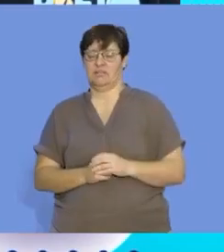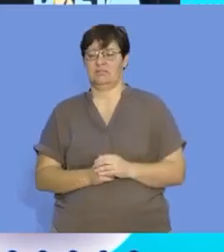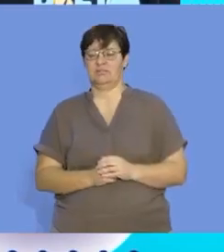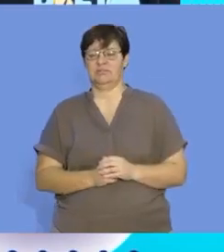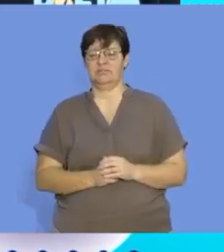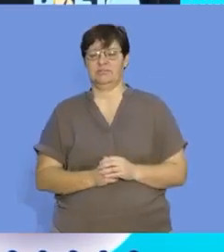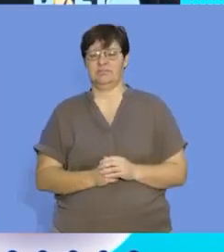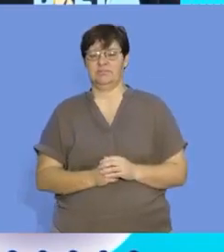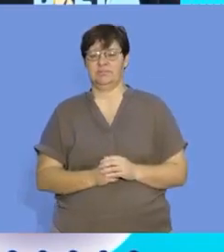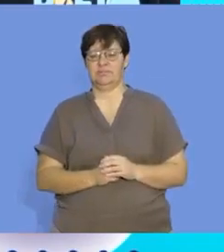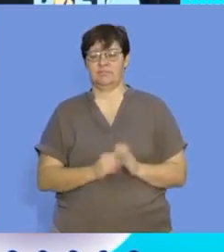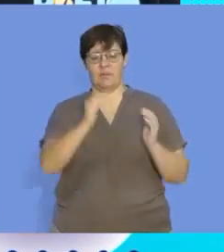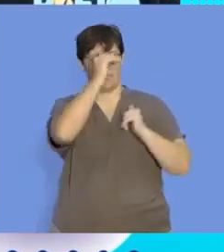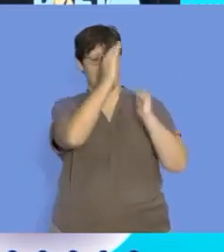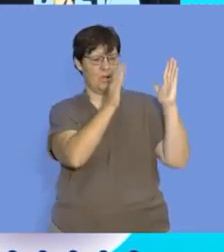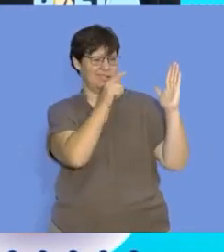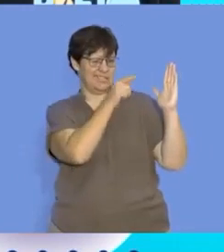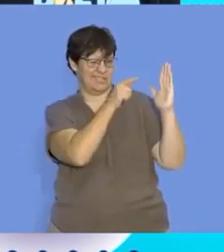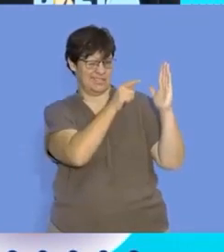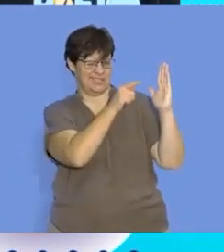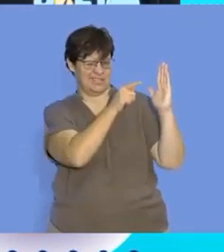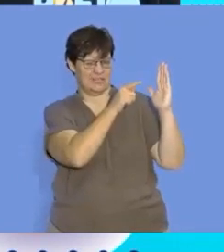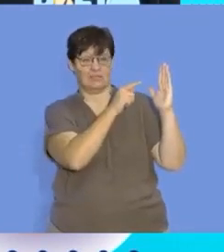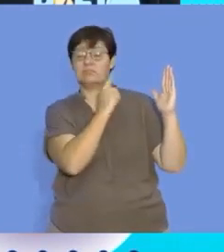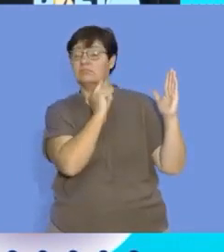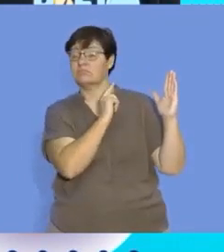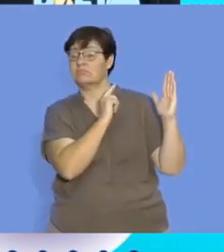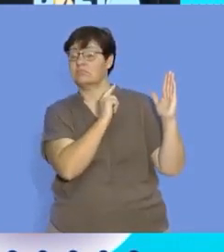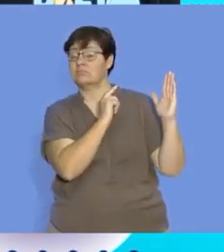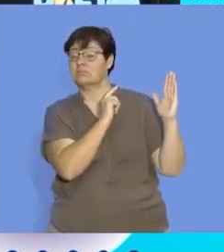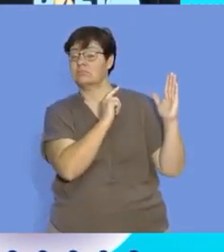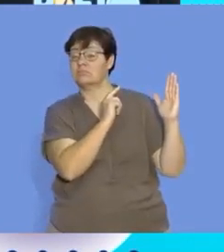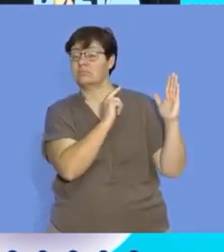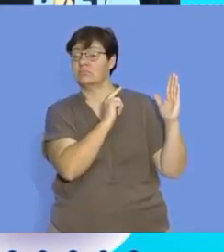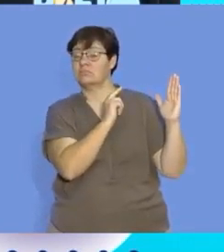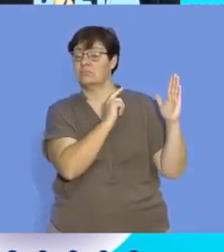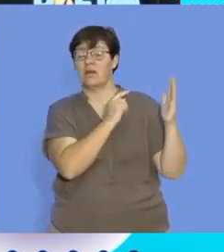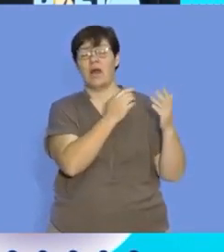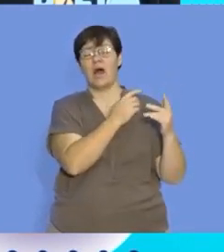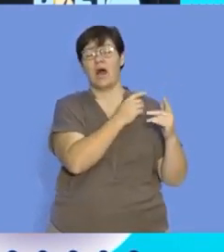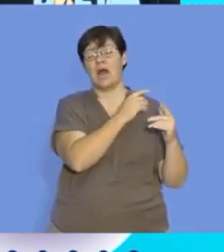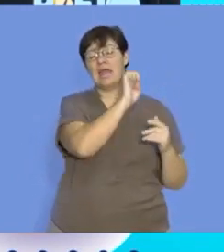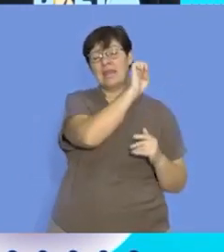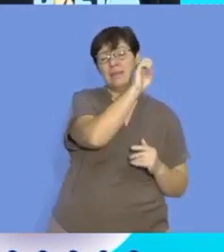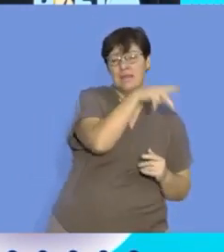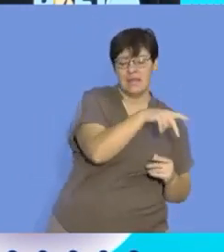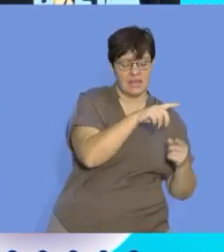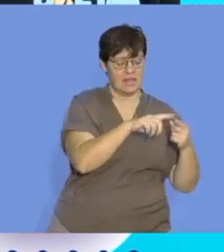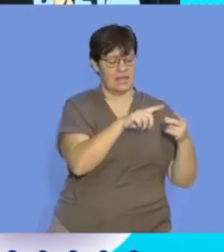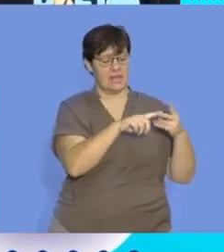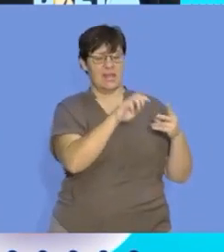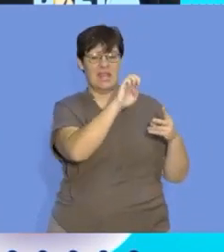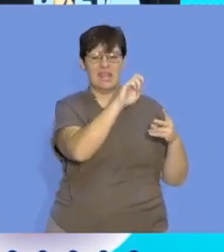I have a little box that measures the amount of potential and kinetic energy